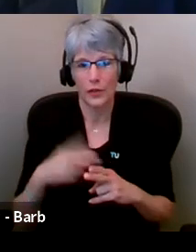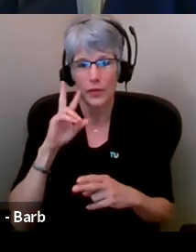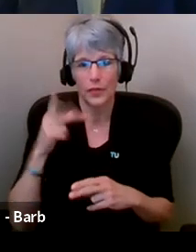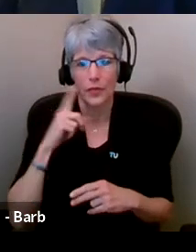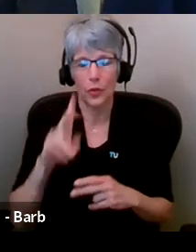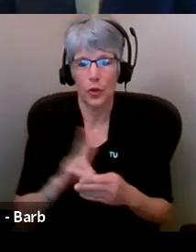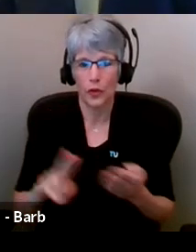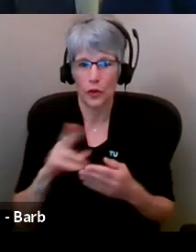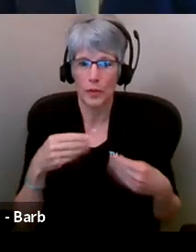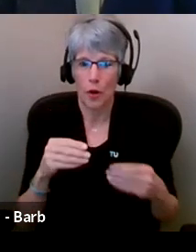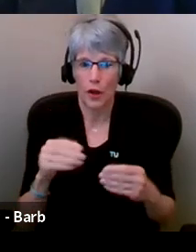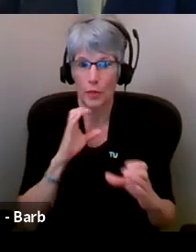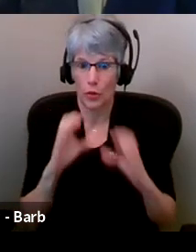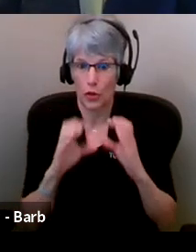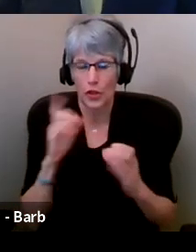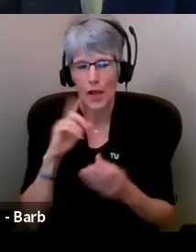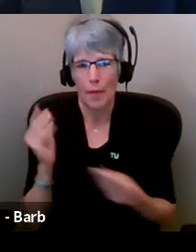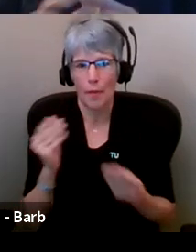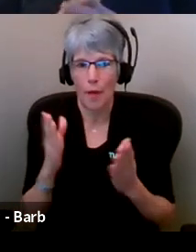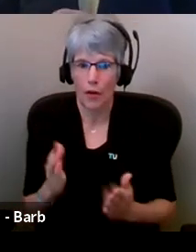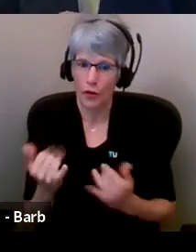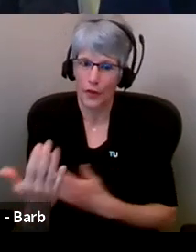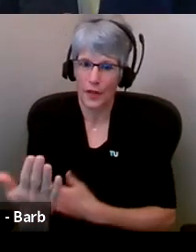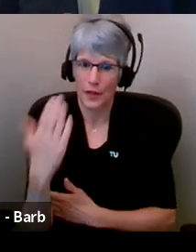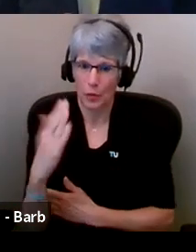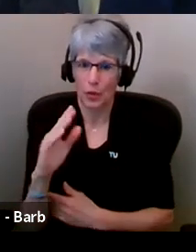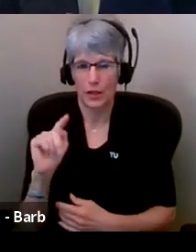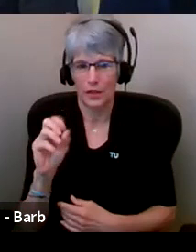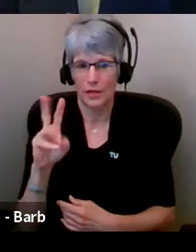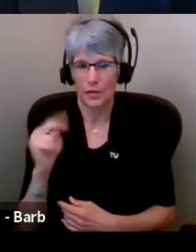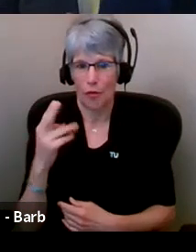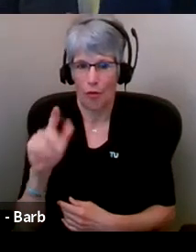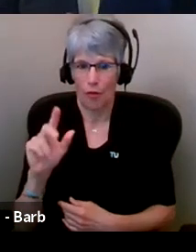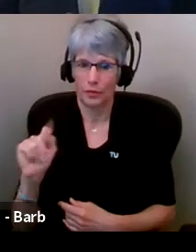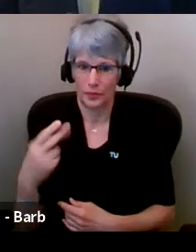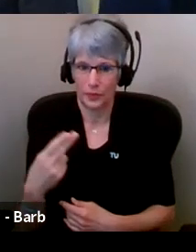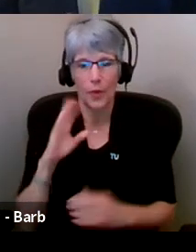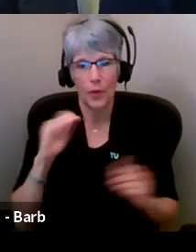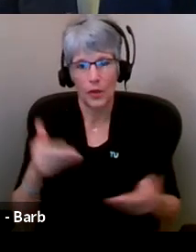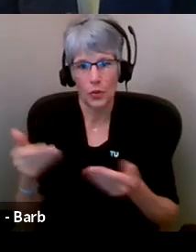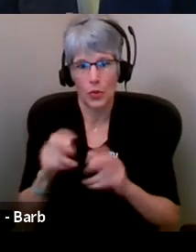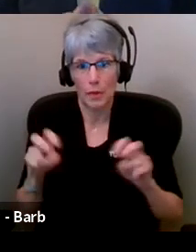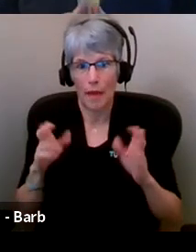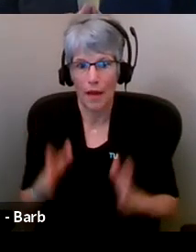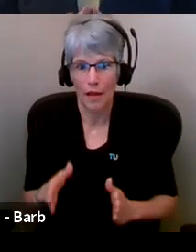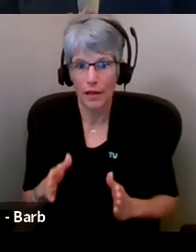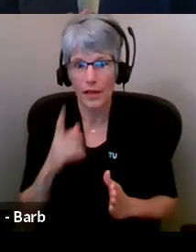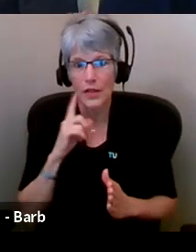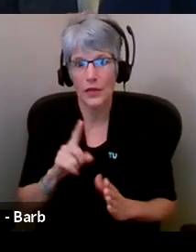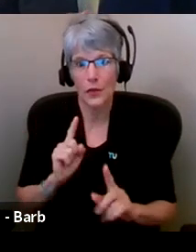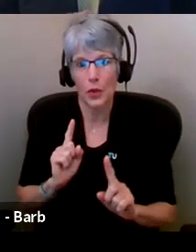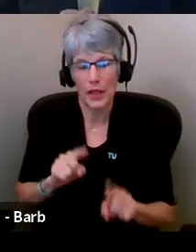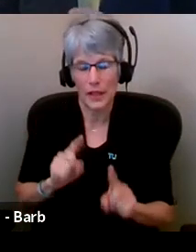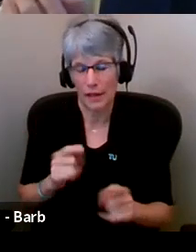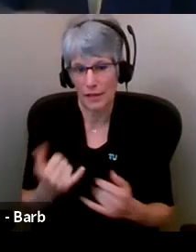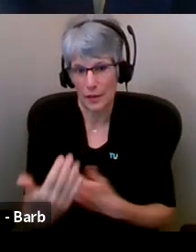and Communications, and I'll serve as our moderator for this morning's town hall. I do want to introduce all of our panelists for the attendees we have